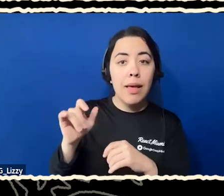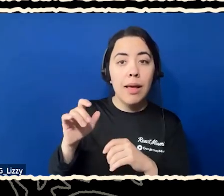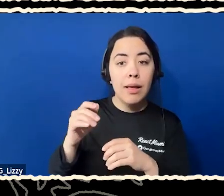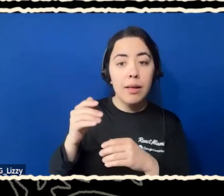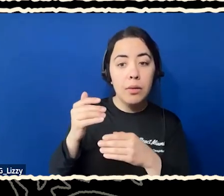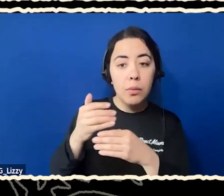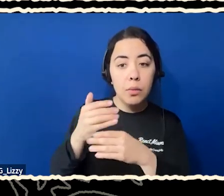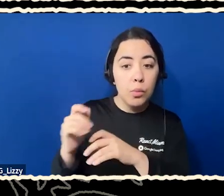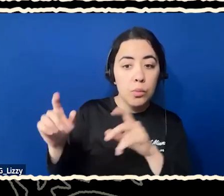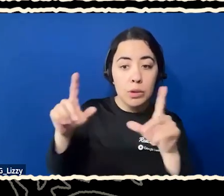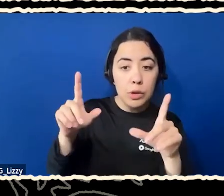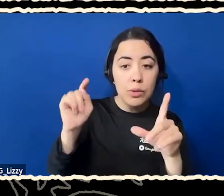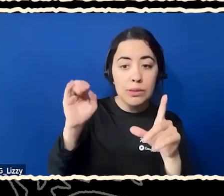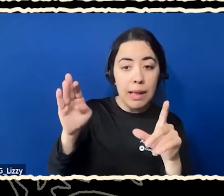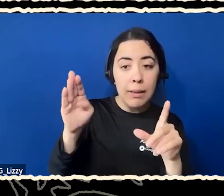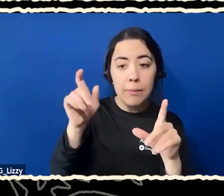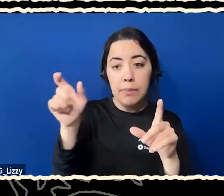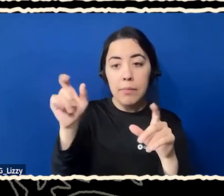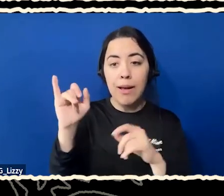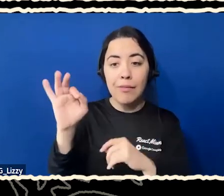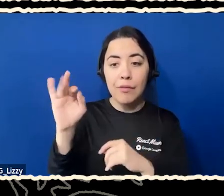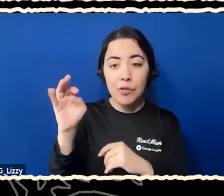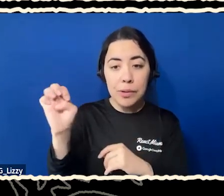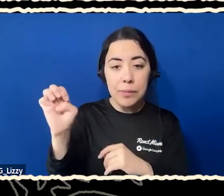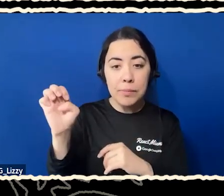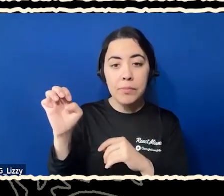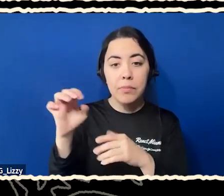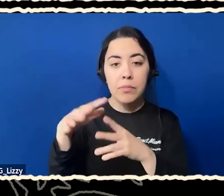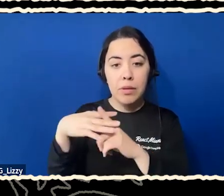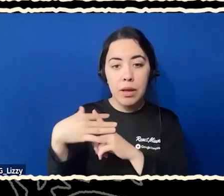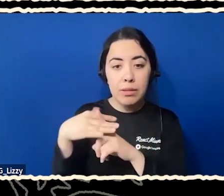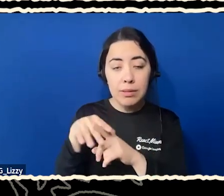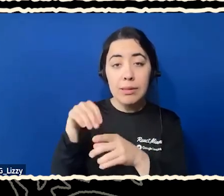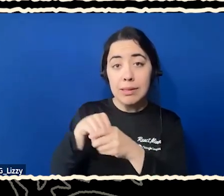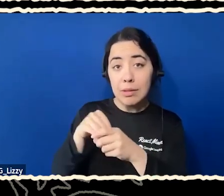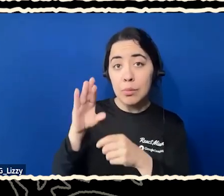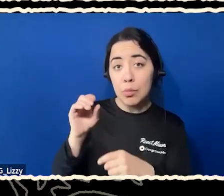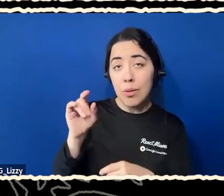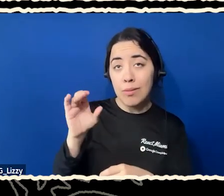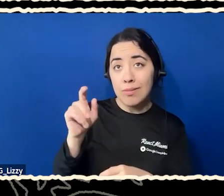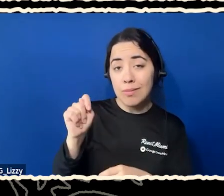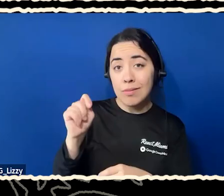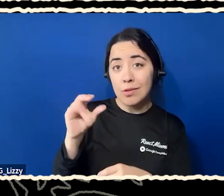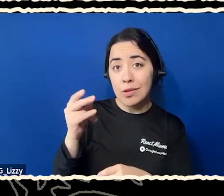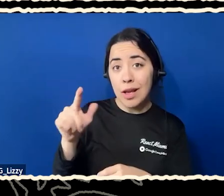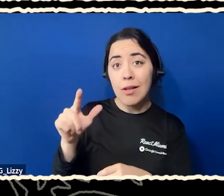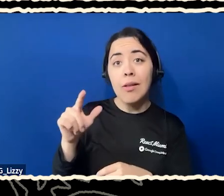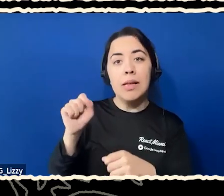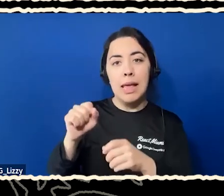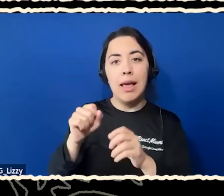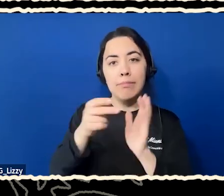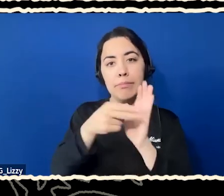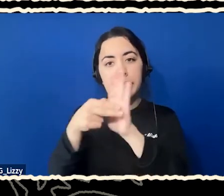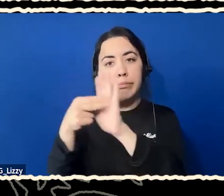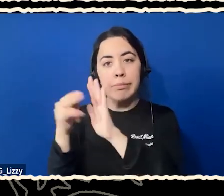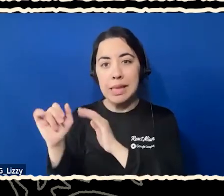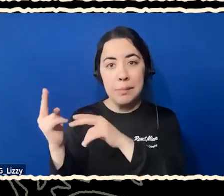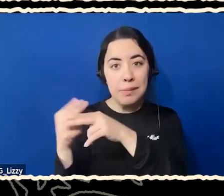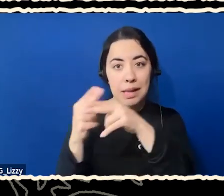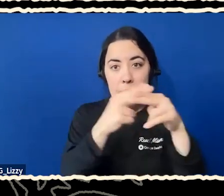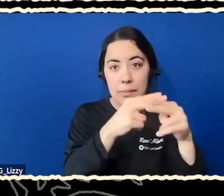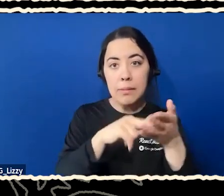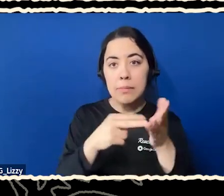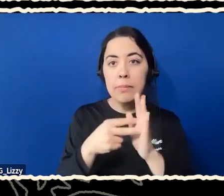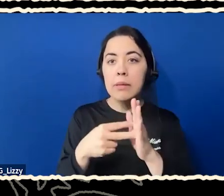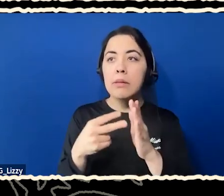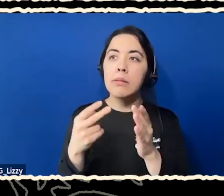a particular channel by constructing their own broadcast channel with the same name. enabling bi-directional communication between